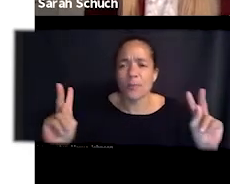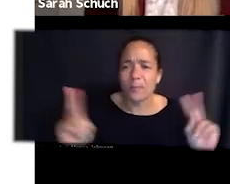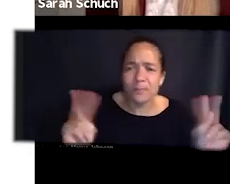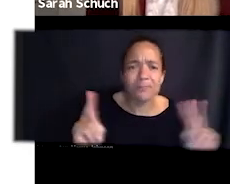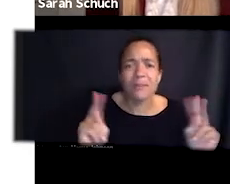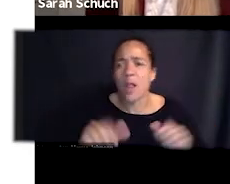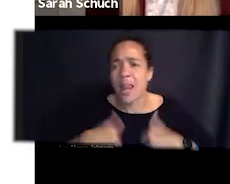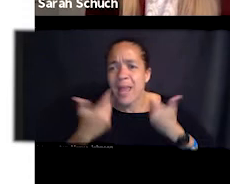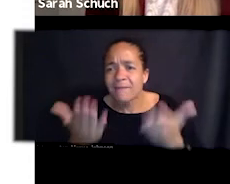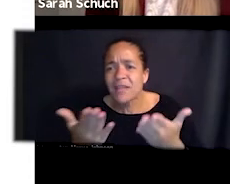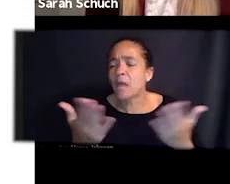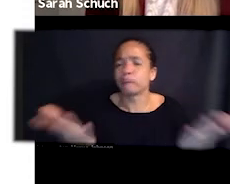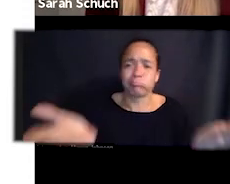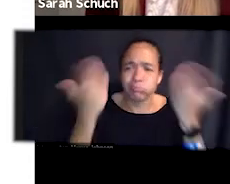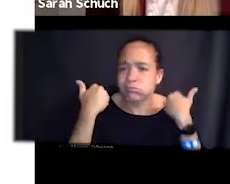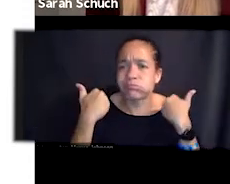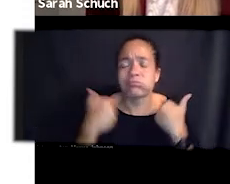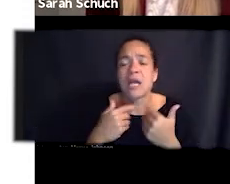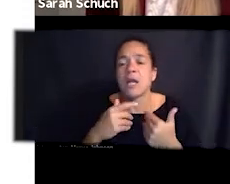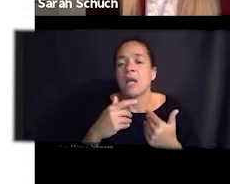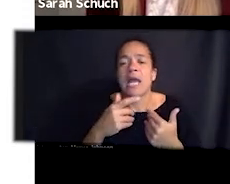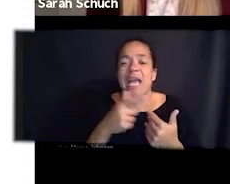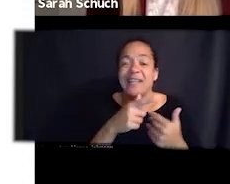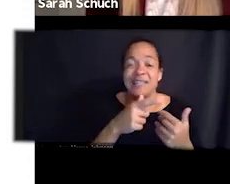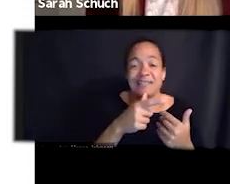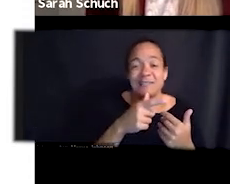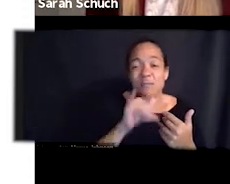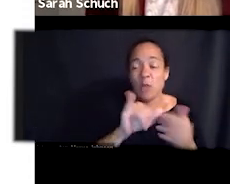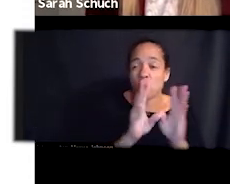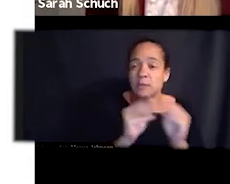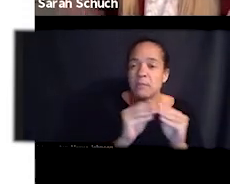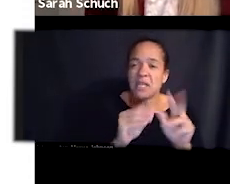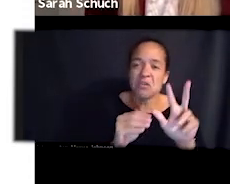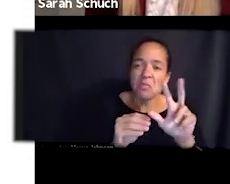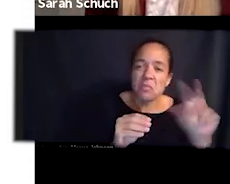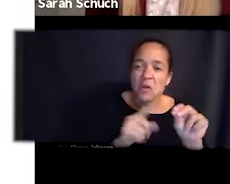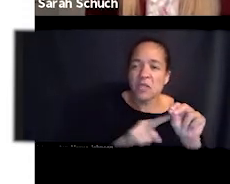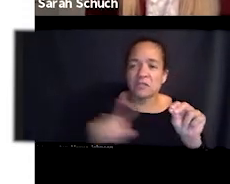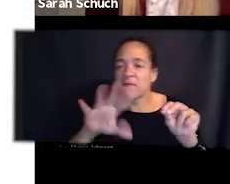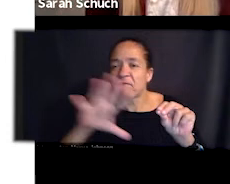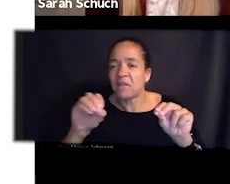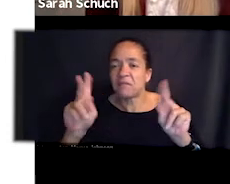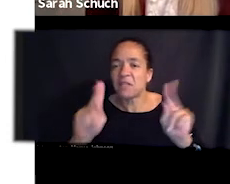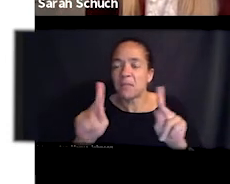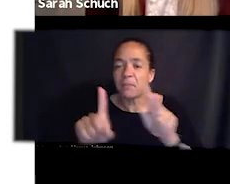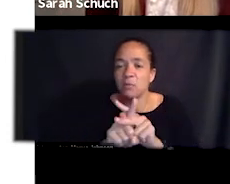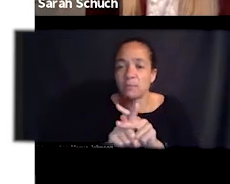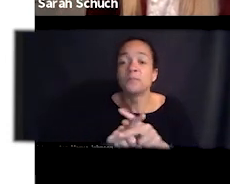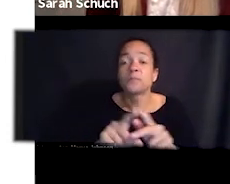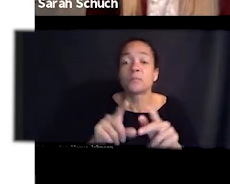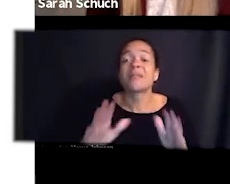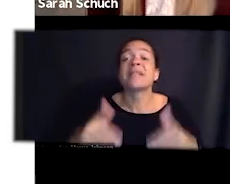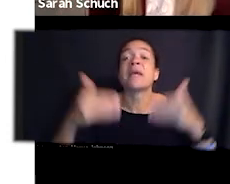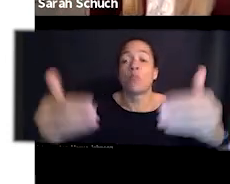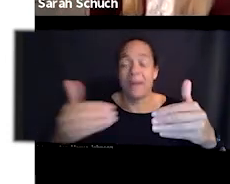hear from them. And those probably ranged from 30 to 50 participants. But then we ended in a really large community